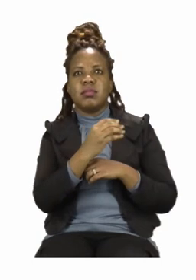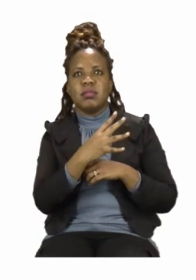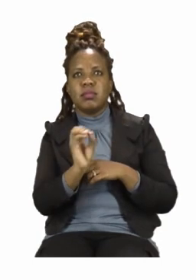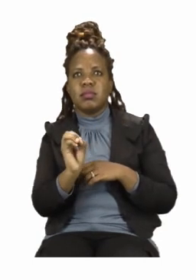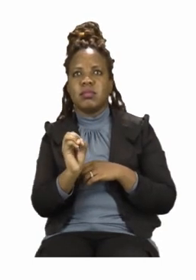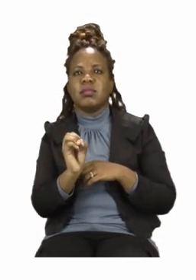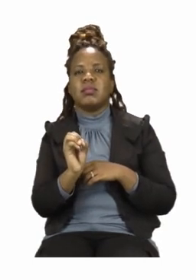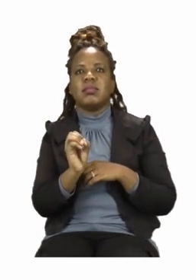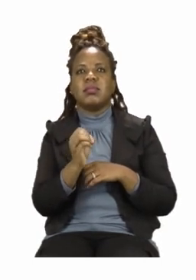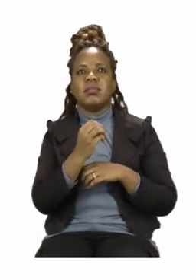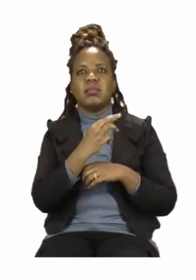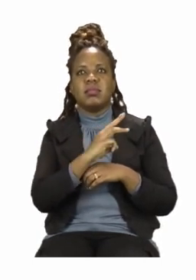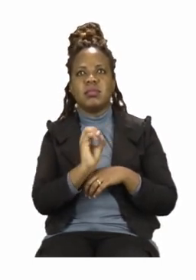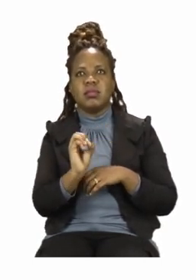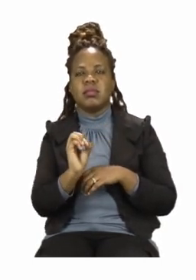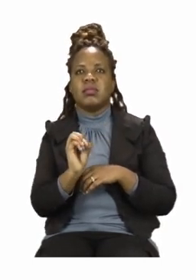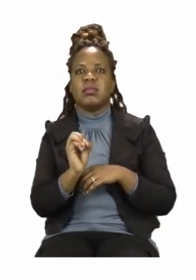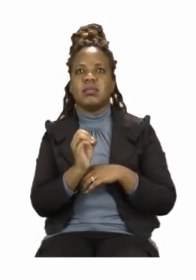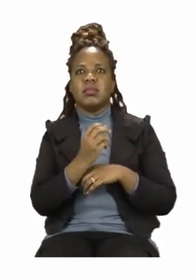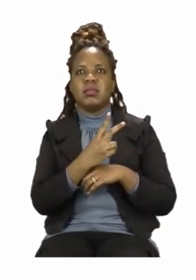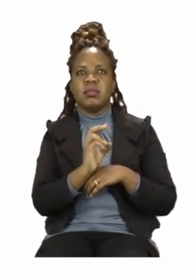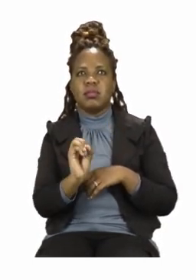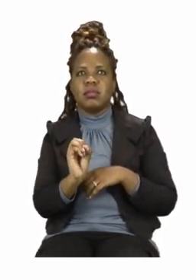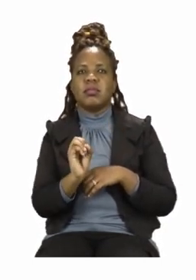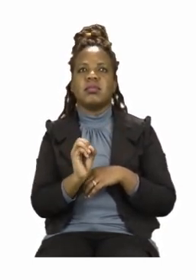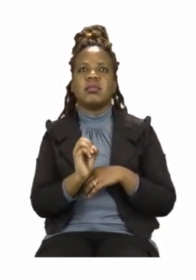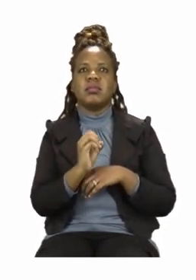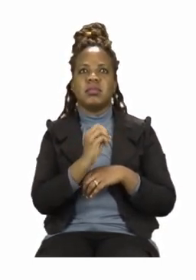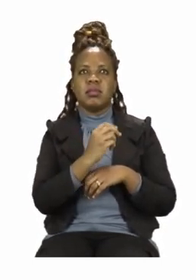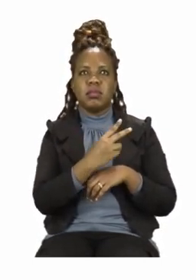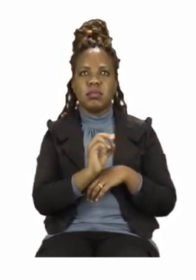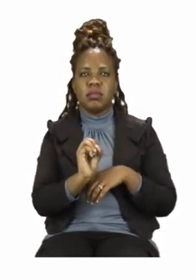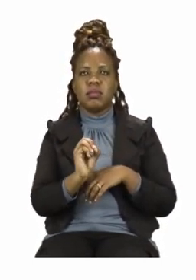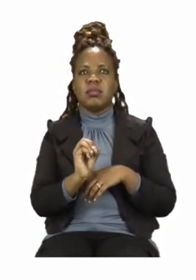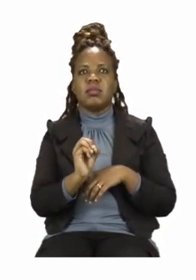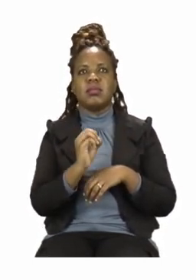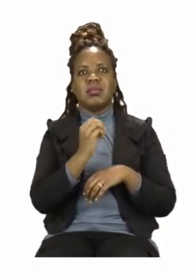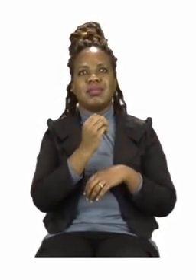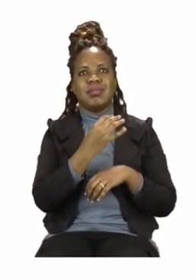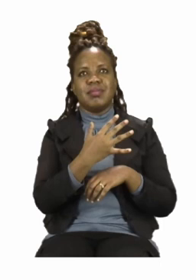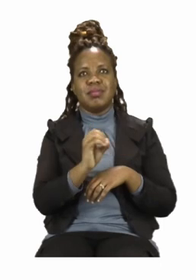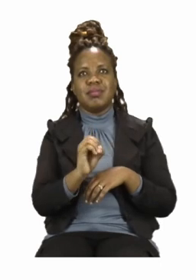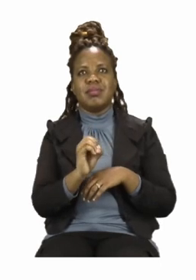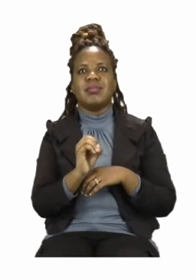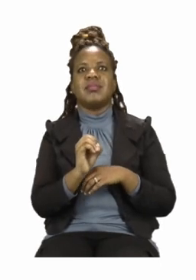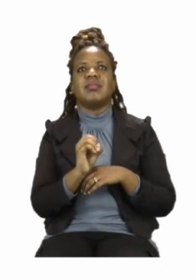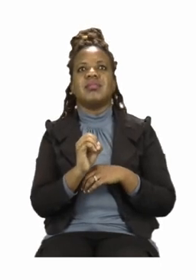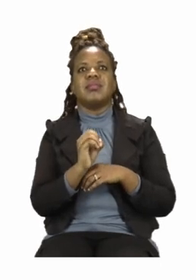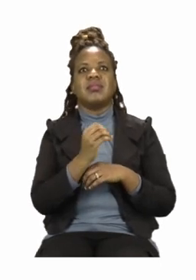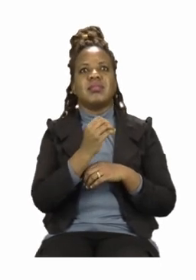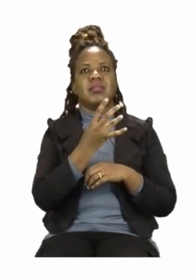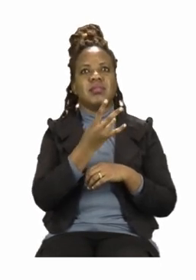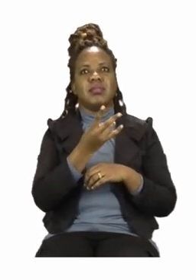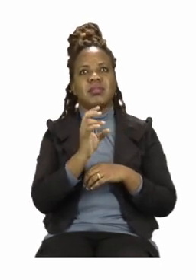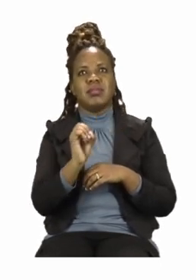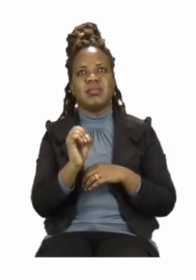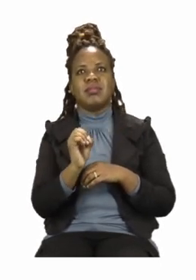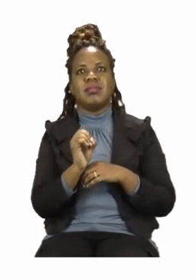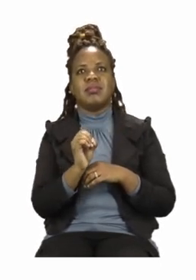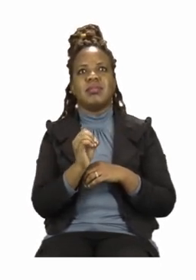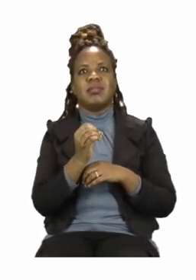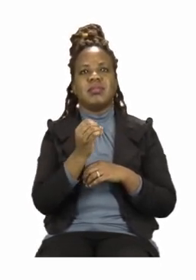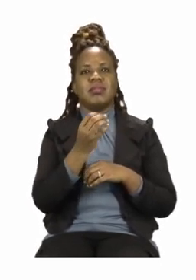30, 20, 20, 50, 70,